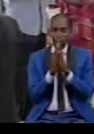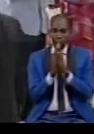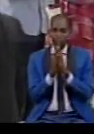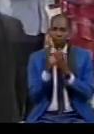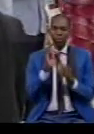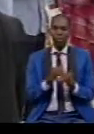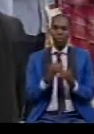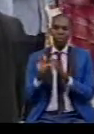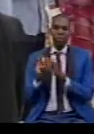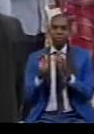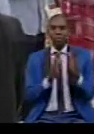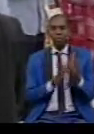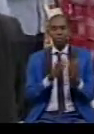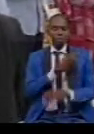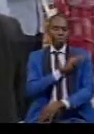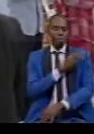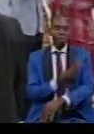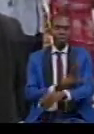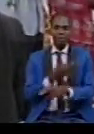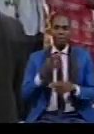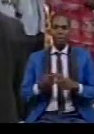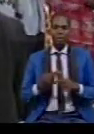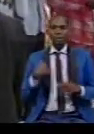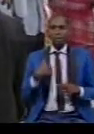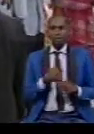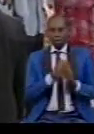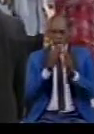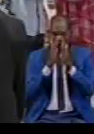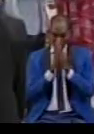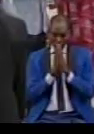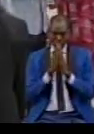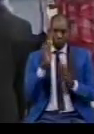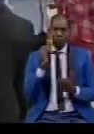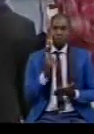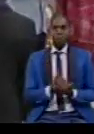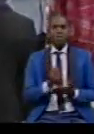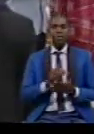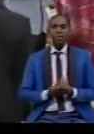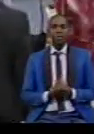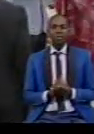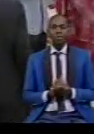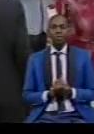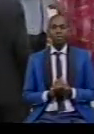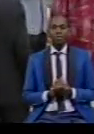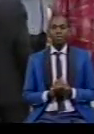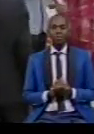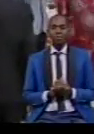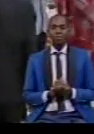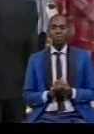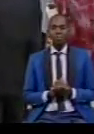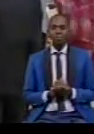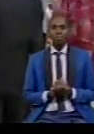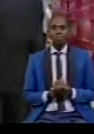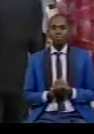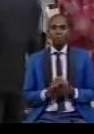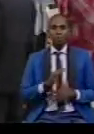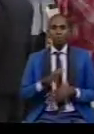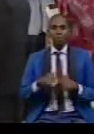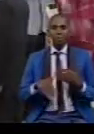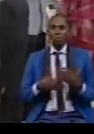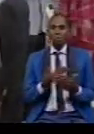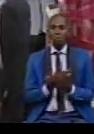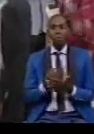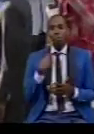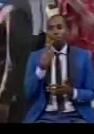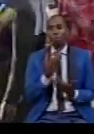read, and then before you fall asleep, behold, I give unto your power to tread on serpents and scorpions,